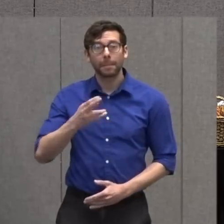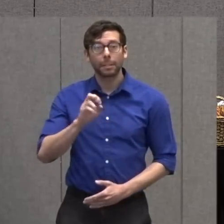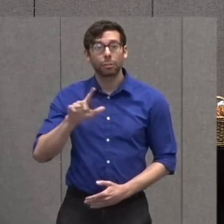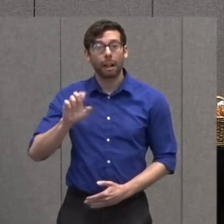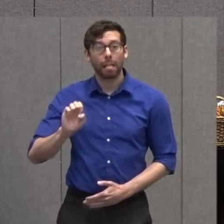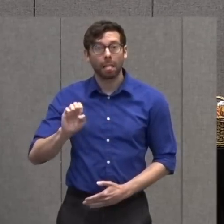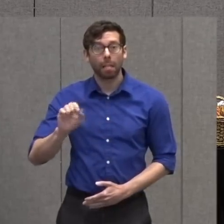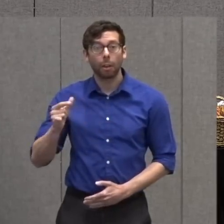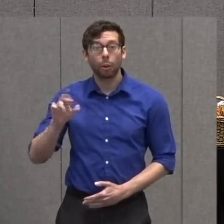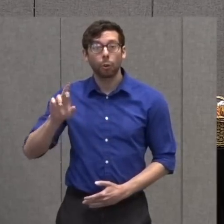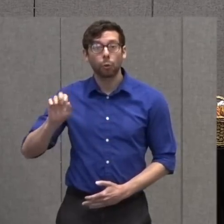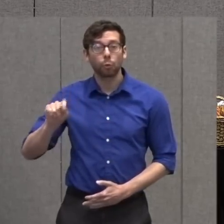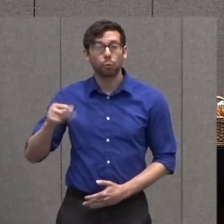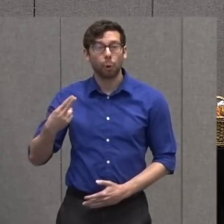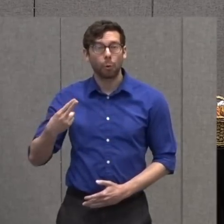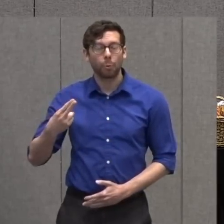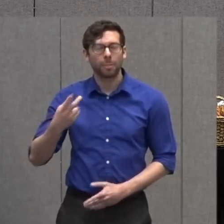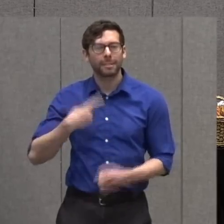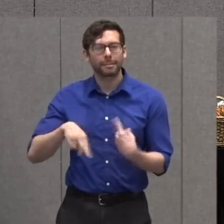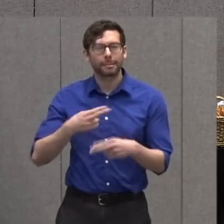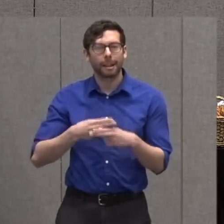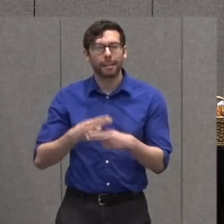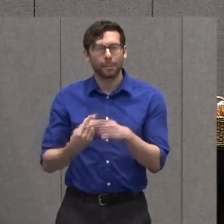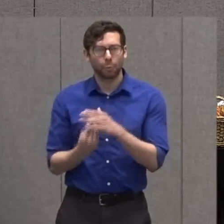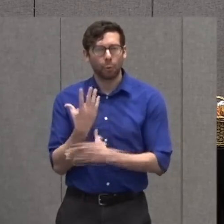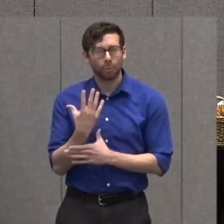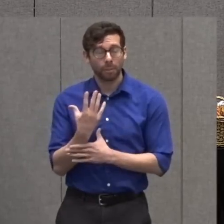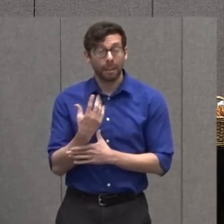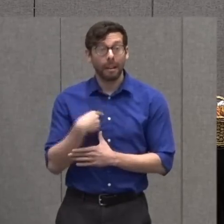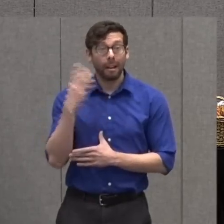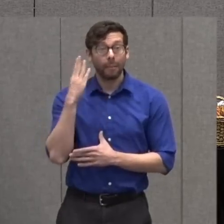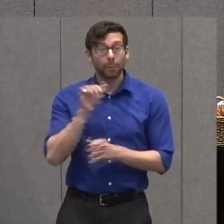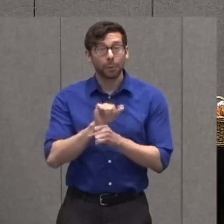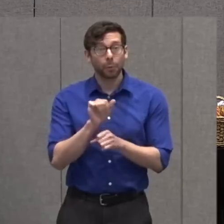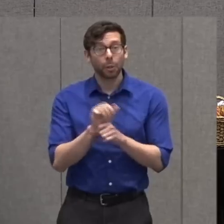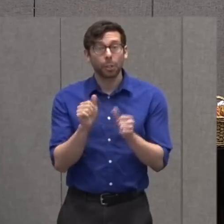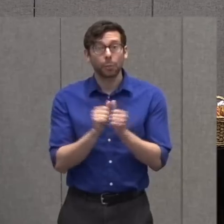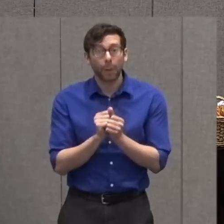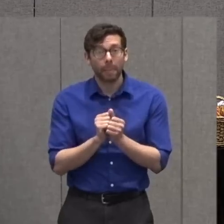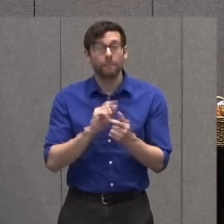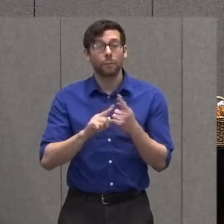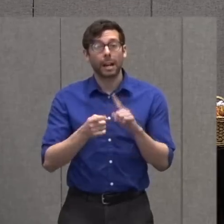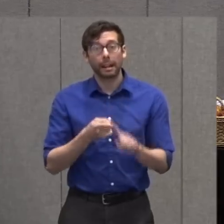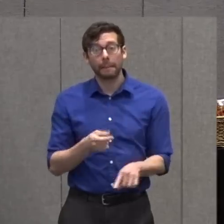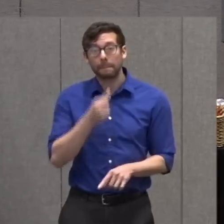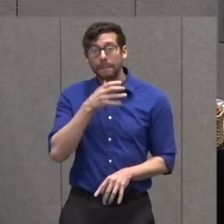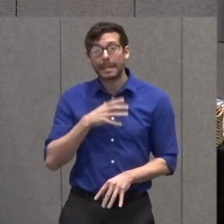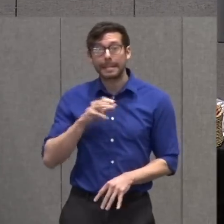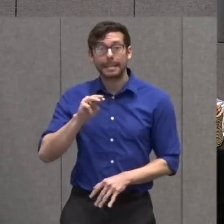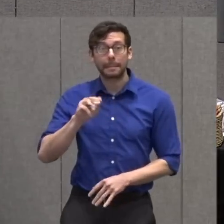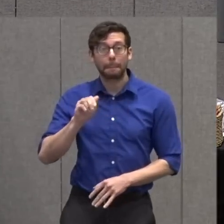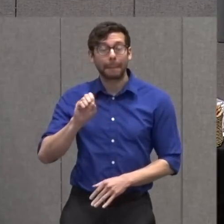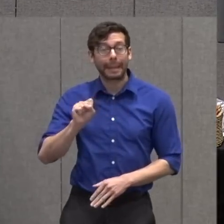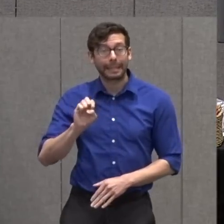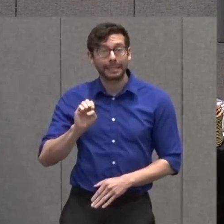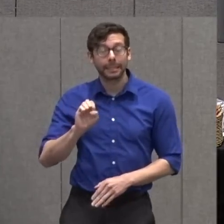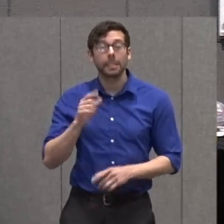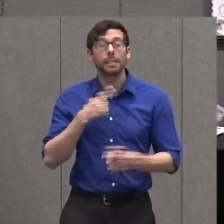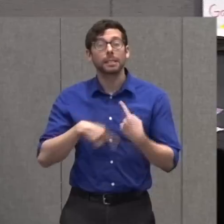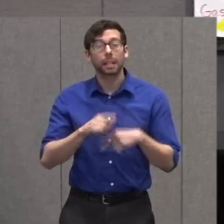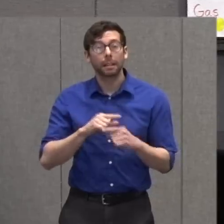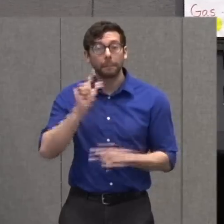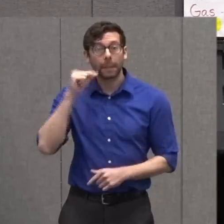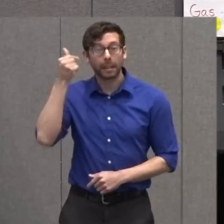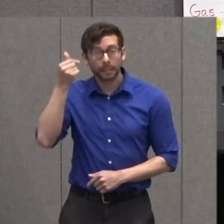working with my friend Miss Mays. Hi. And we're going to do some science and an experiment and some math, and then we're going to play